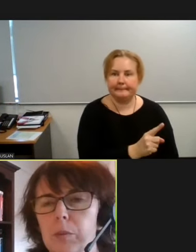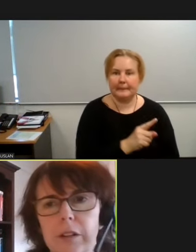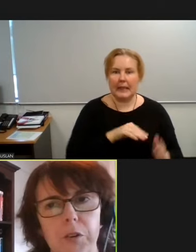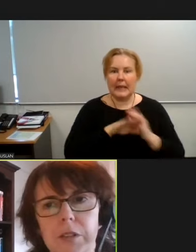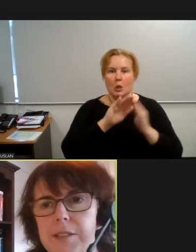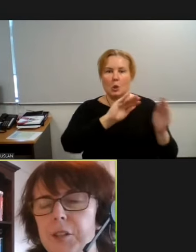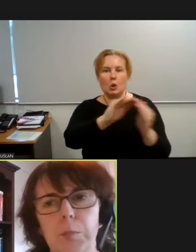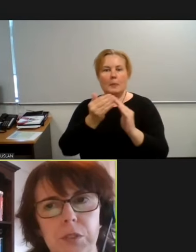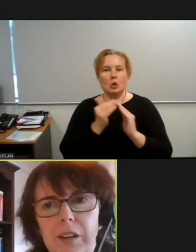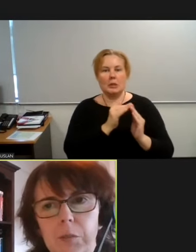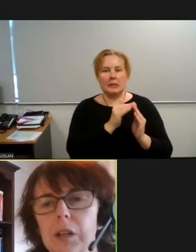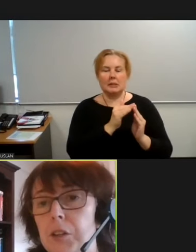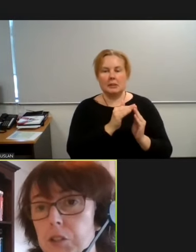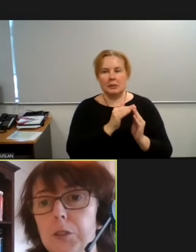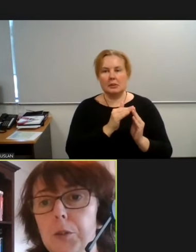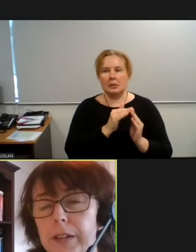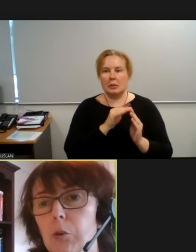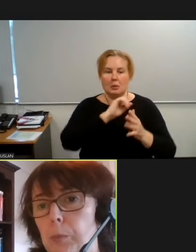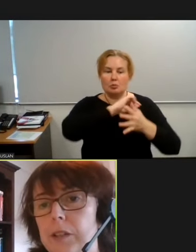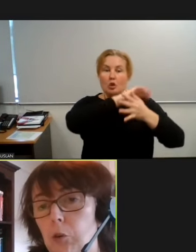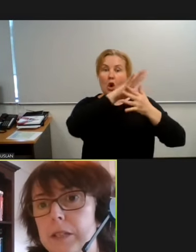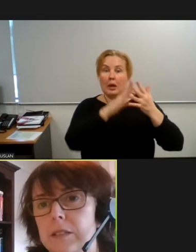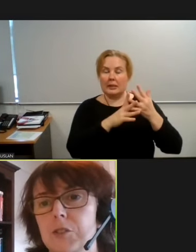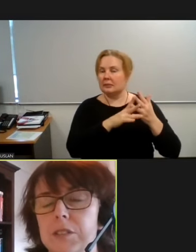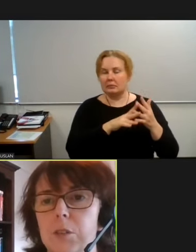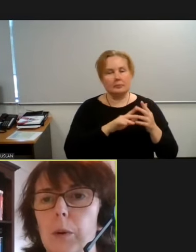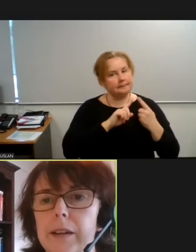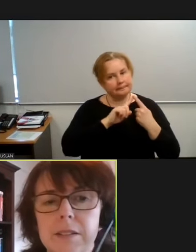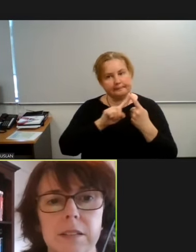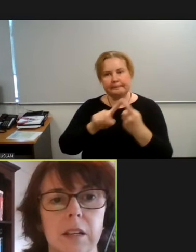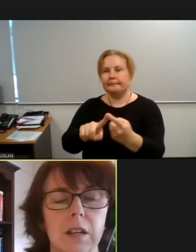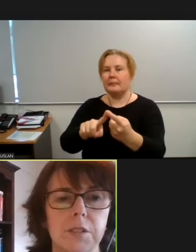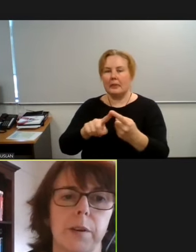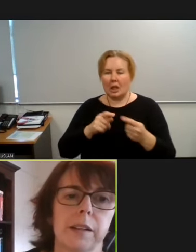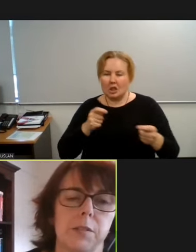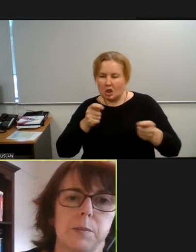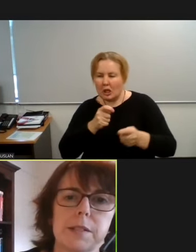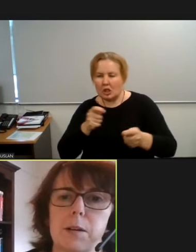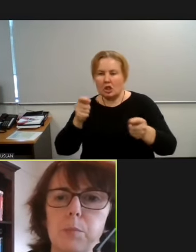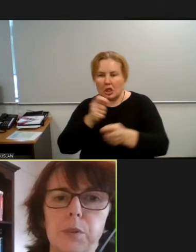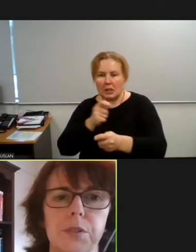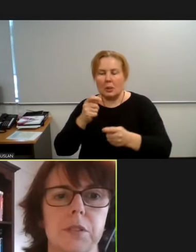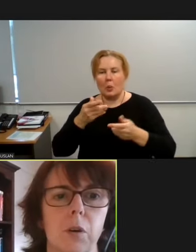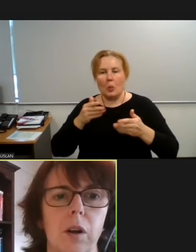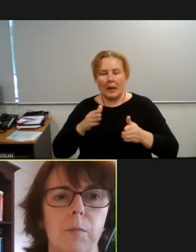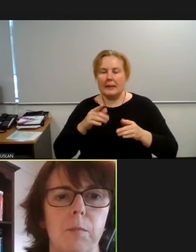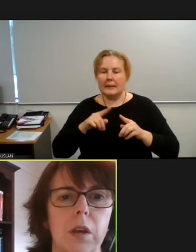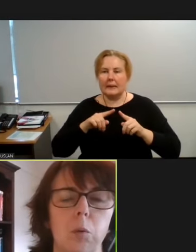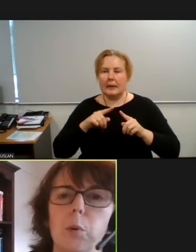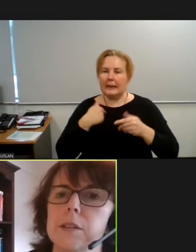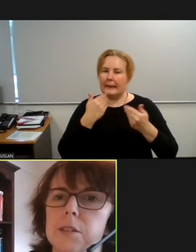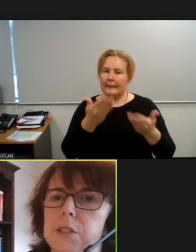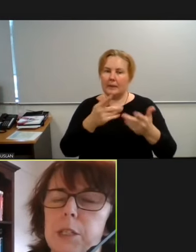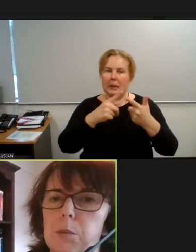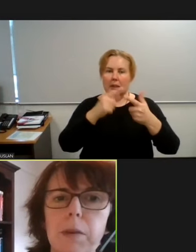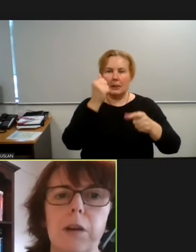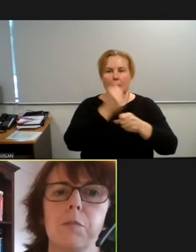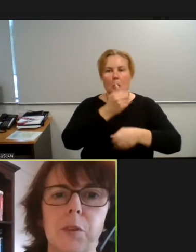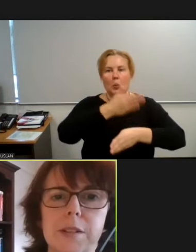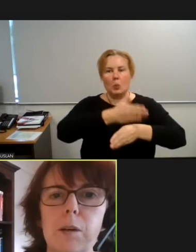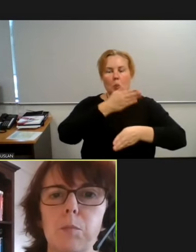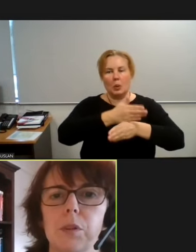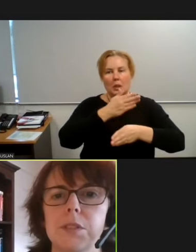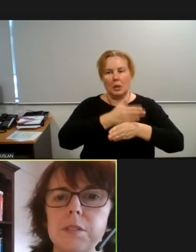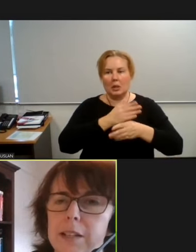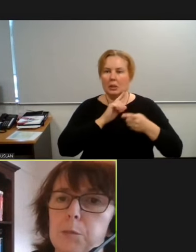progressing and prioritising up to now are continuing, albeit in adjusted ways. So I can give you some examples. So work is continuing with MARAM,